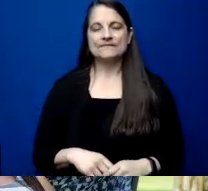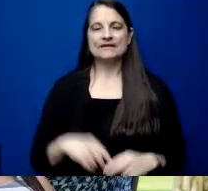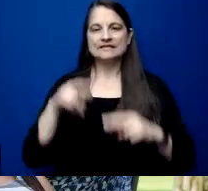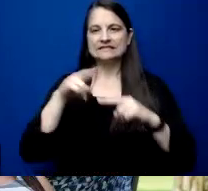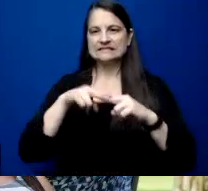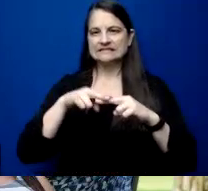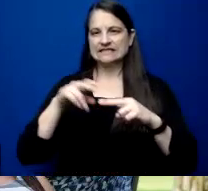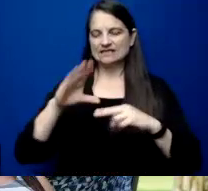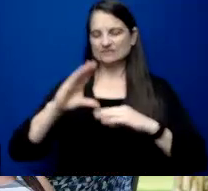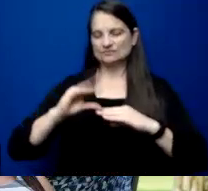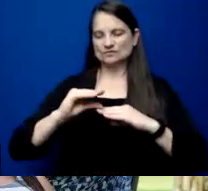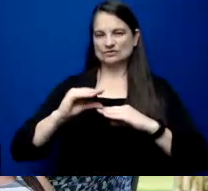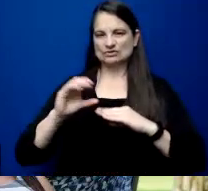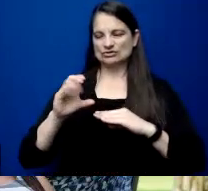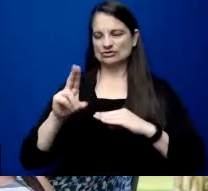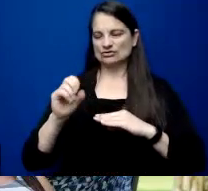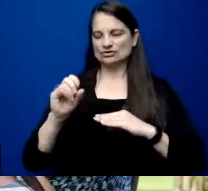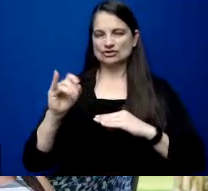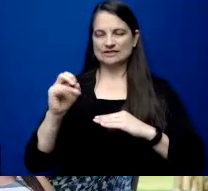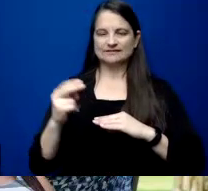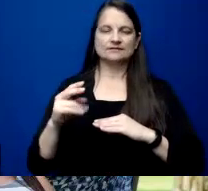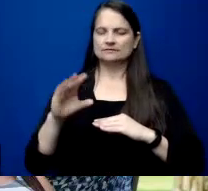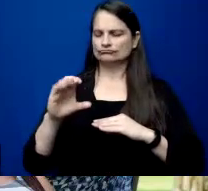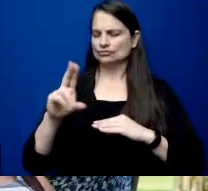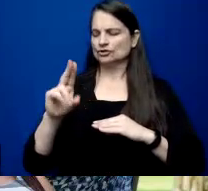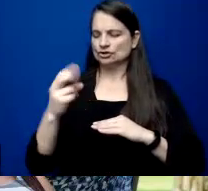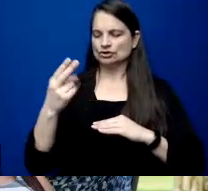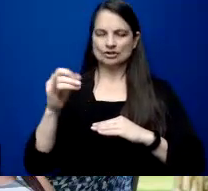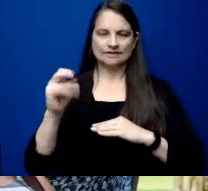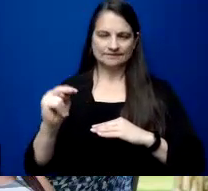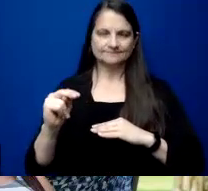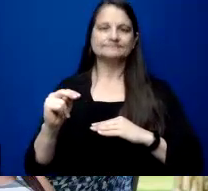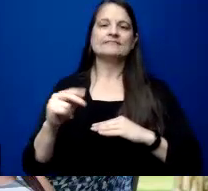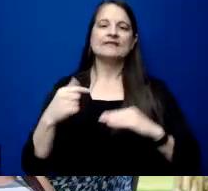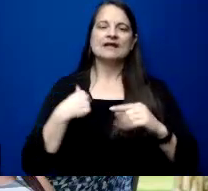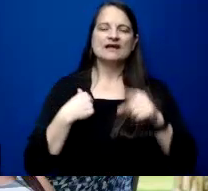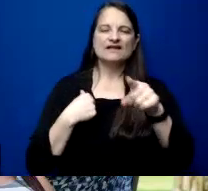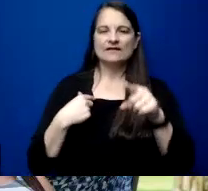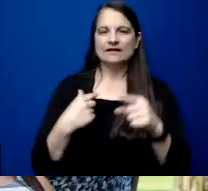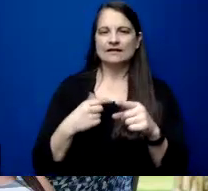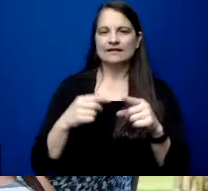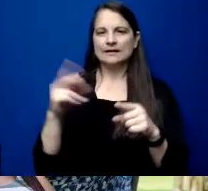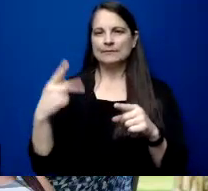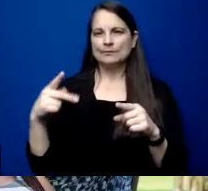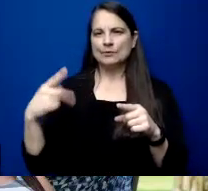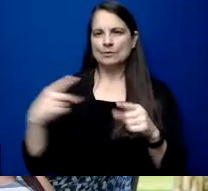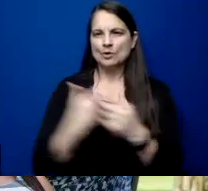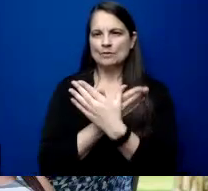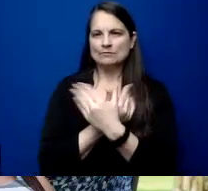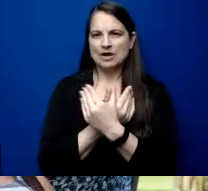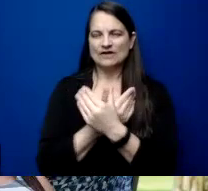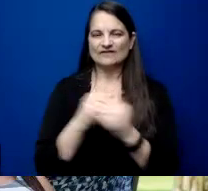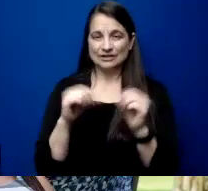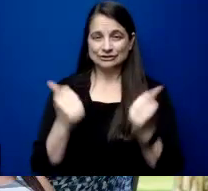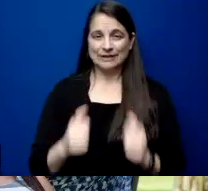you can use that have different tactile inputs. On this slide, there is a picture of a purple butterfly shape that